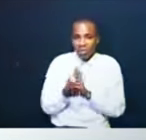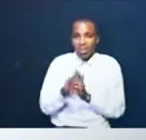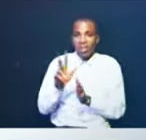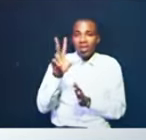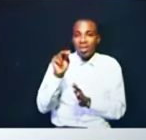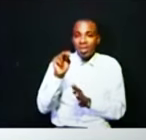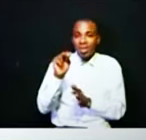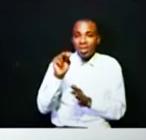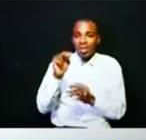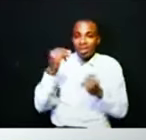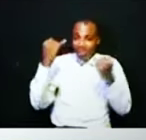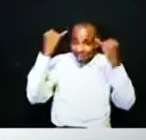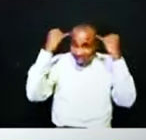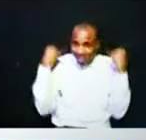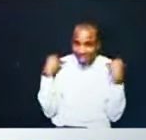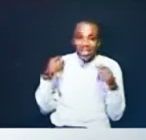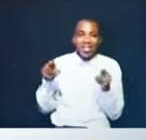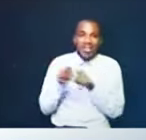65 professors.